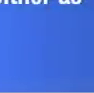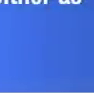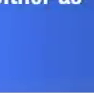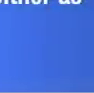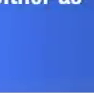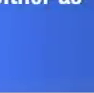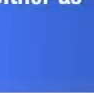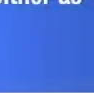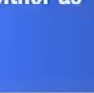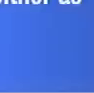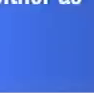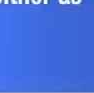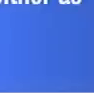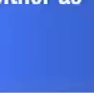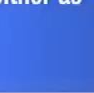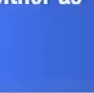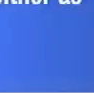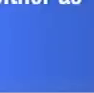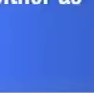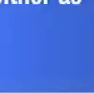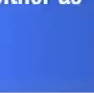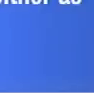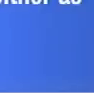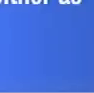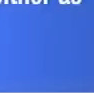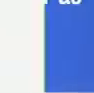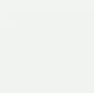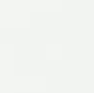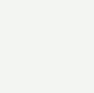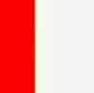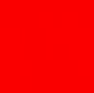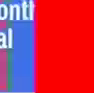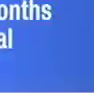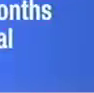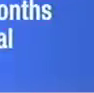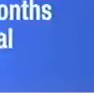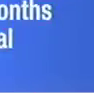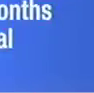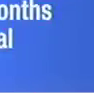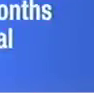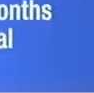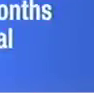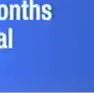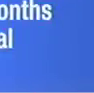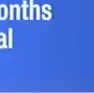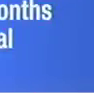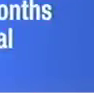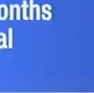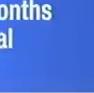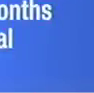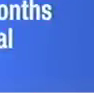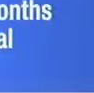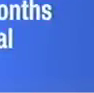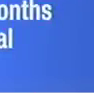as intersex. Must reduce her blood testosterone level to below 5 nanomoles per liter for a continuous period of at least 6